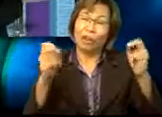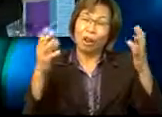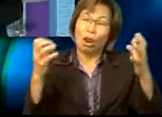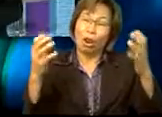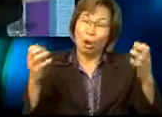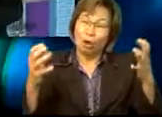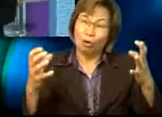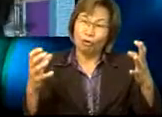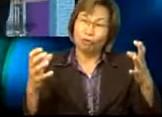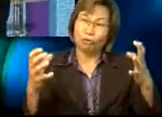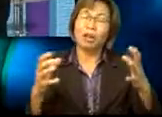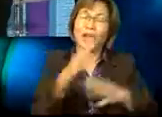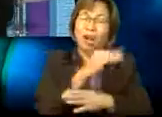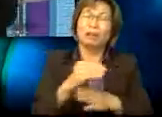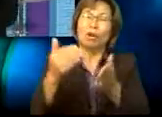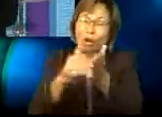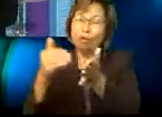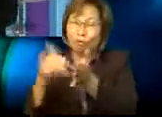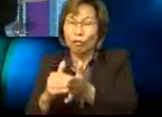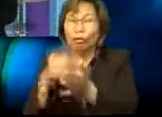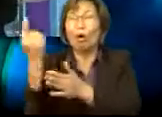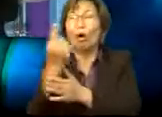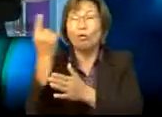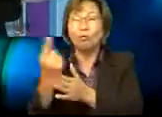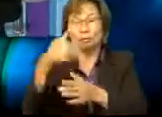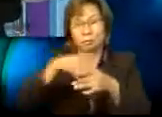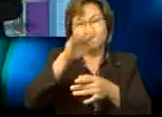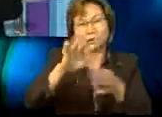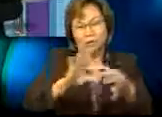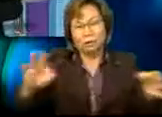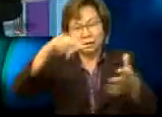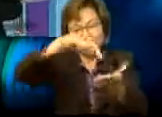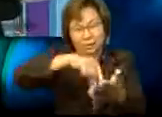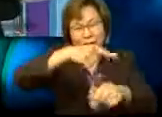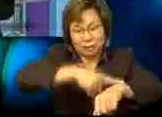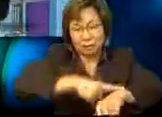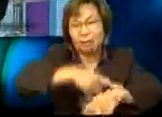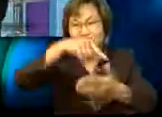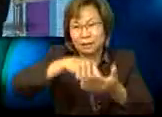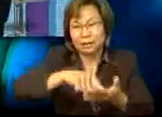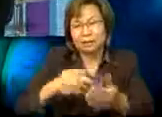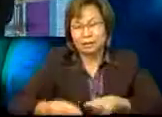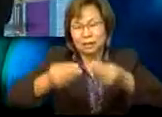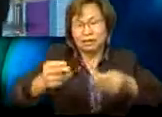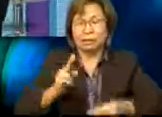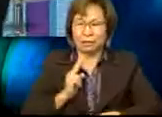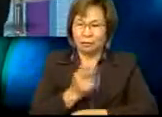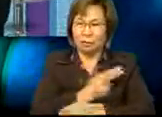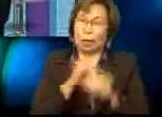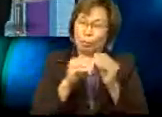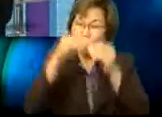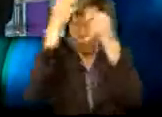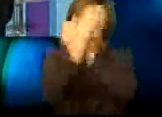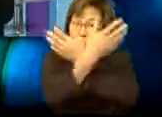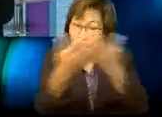often in your sentences this time. Now, these seem to have given us more information about